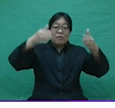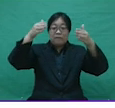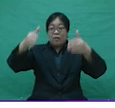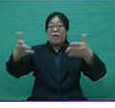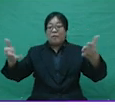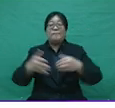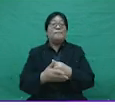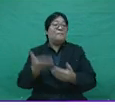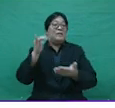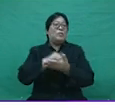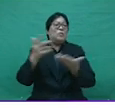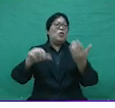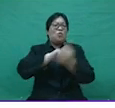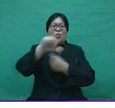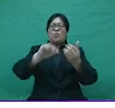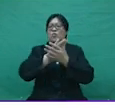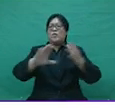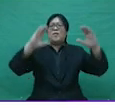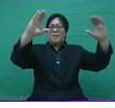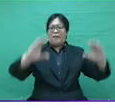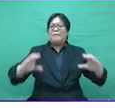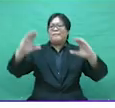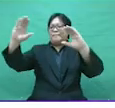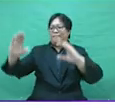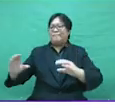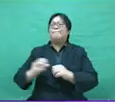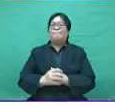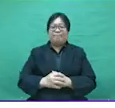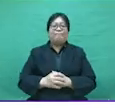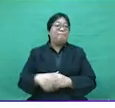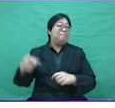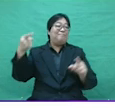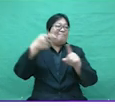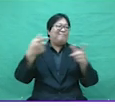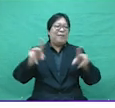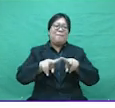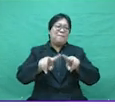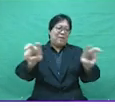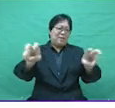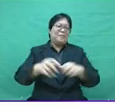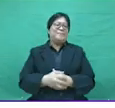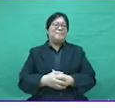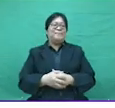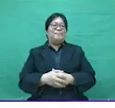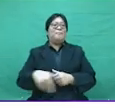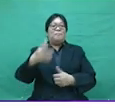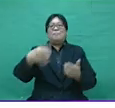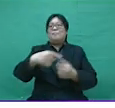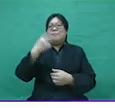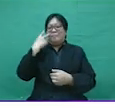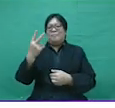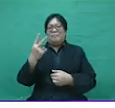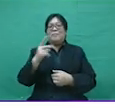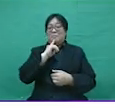focusing on that, what have been the social security measures regarding the pandemic, you see that